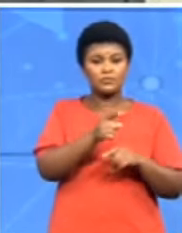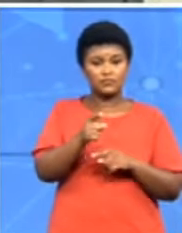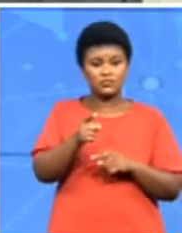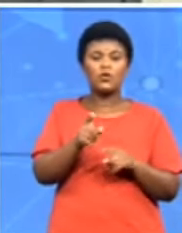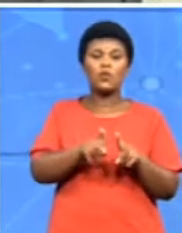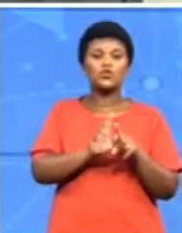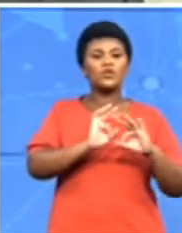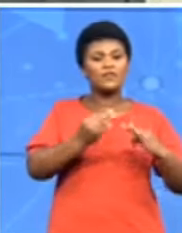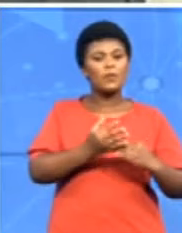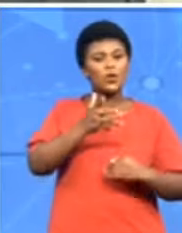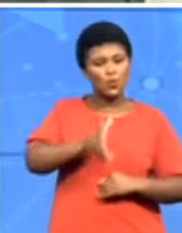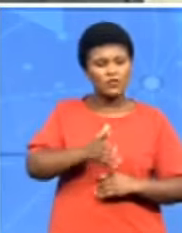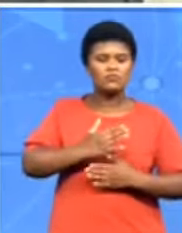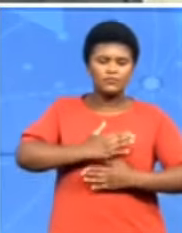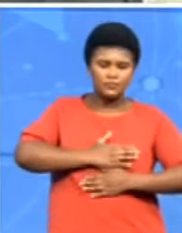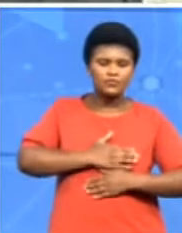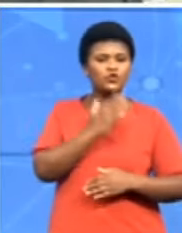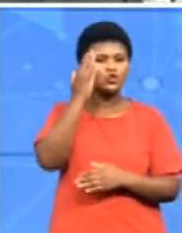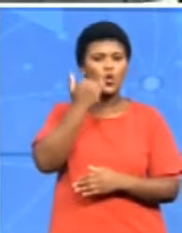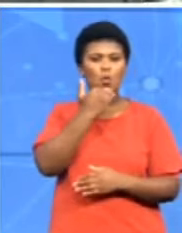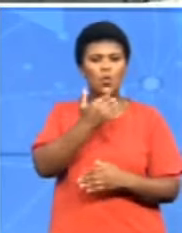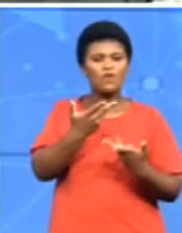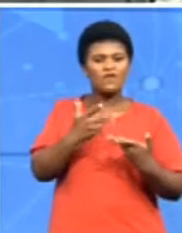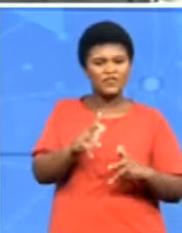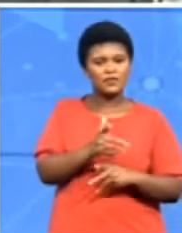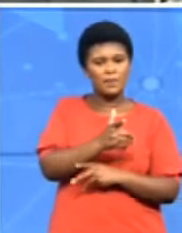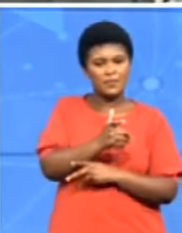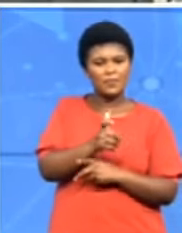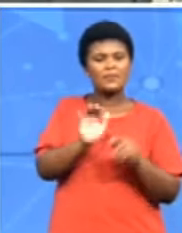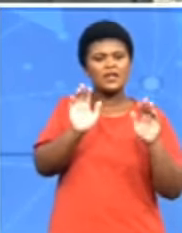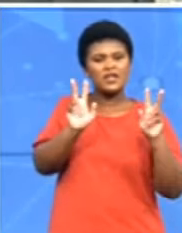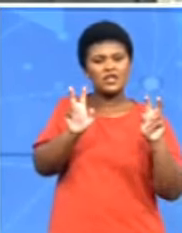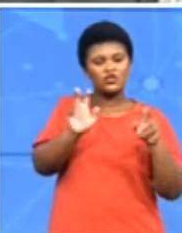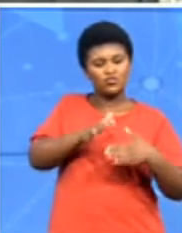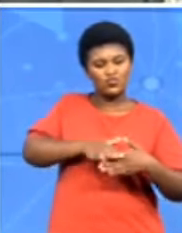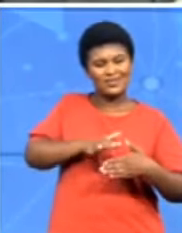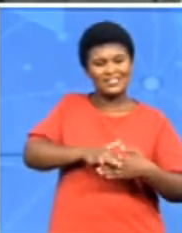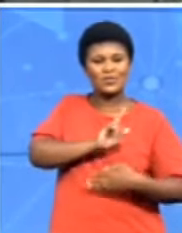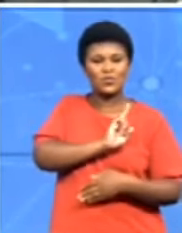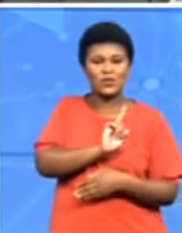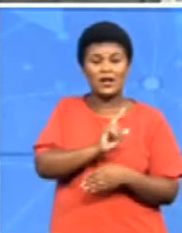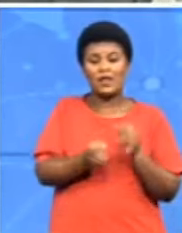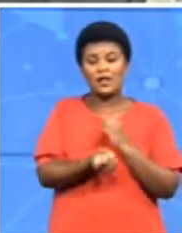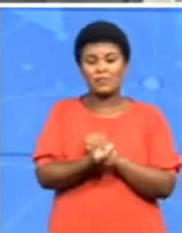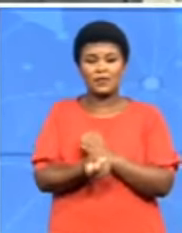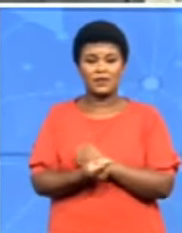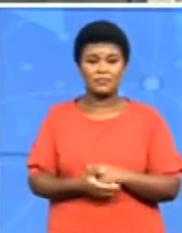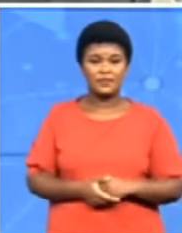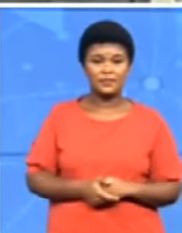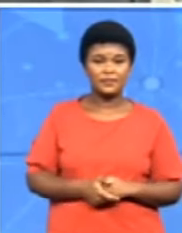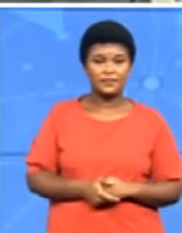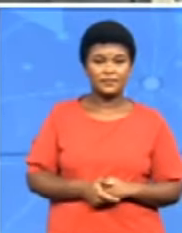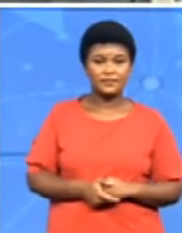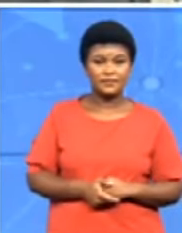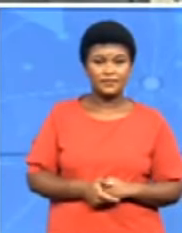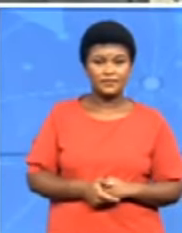this and what was the issue behind all what has happened. You talk about seven bodies that are being buried here that are